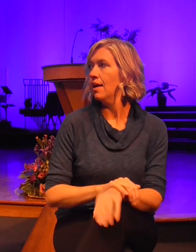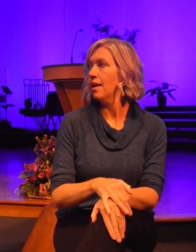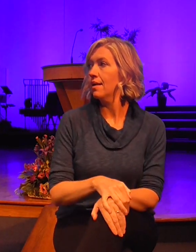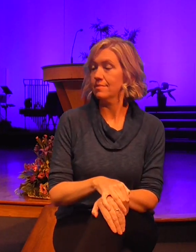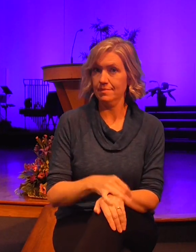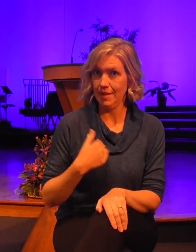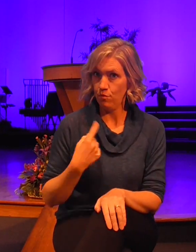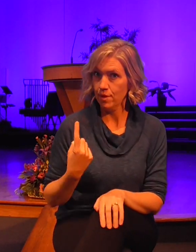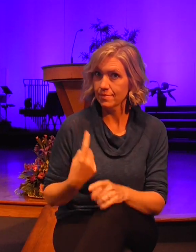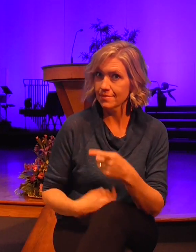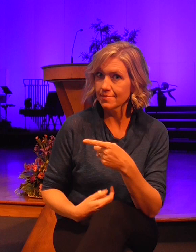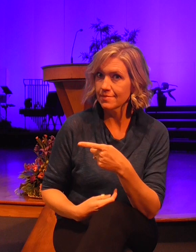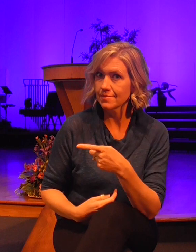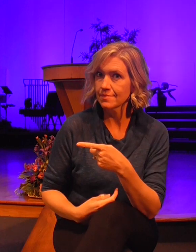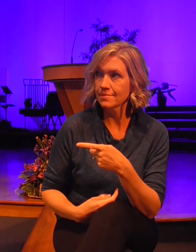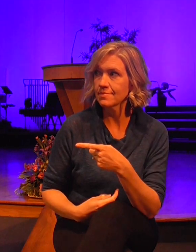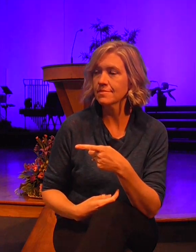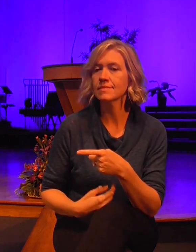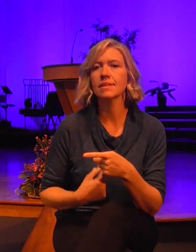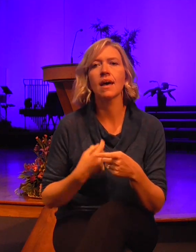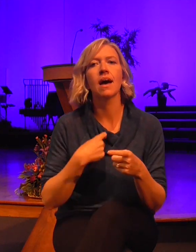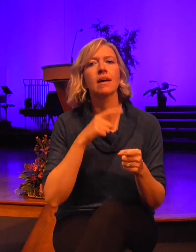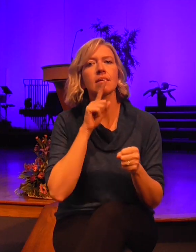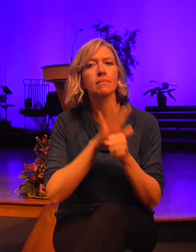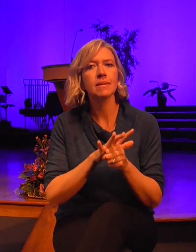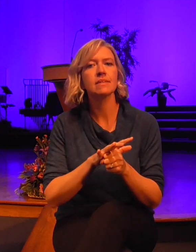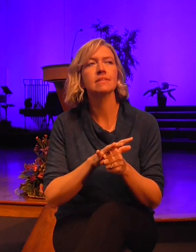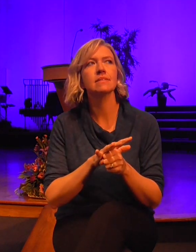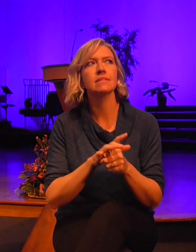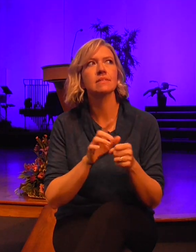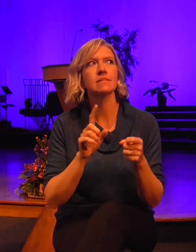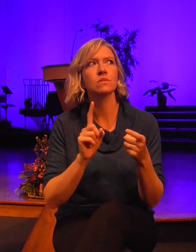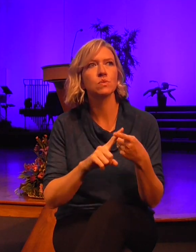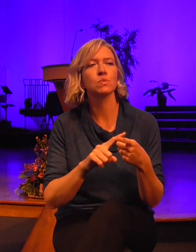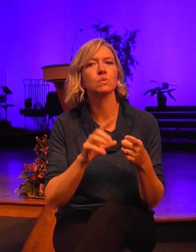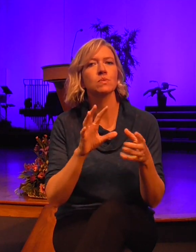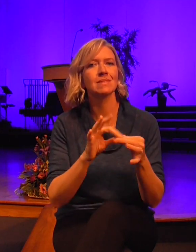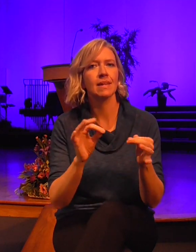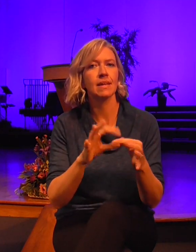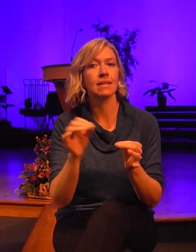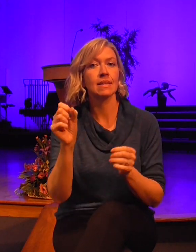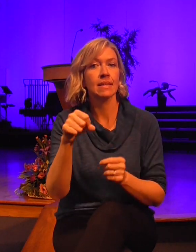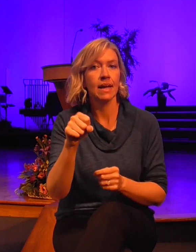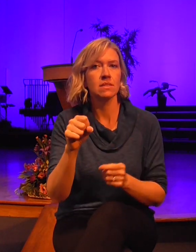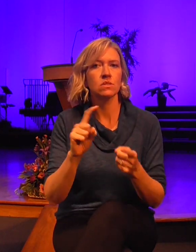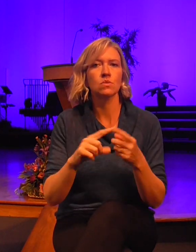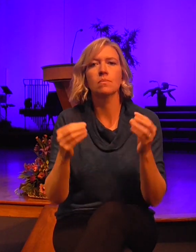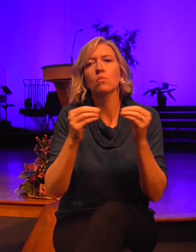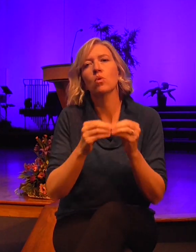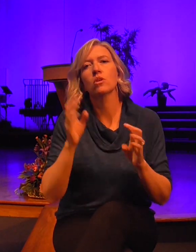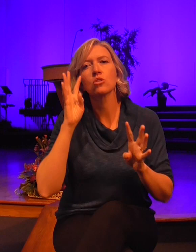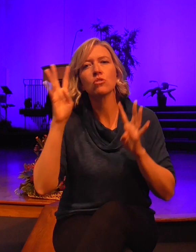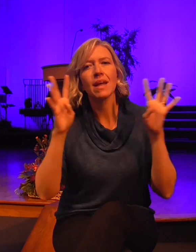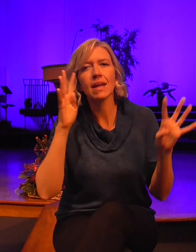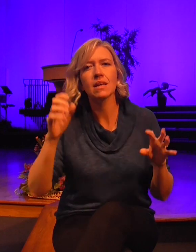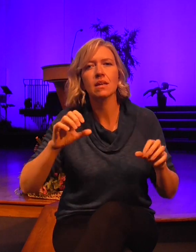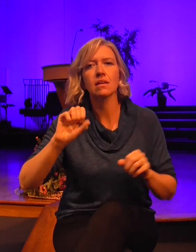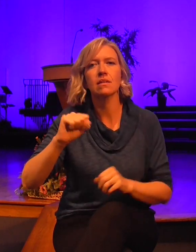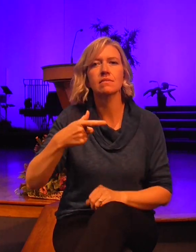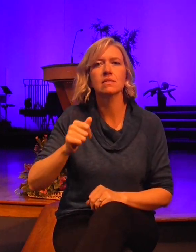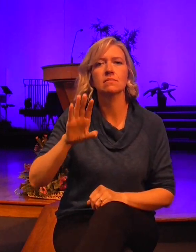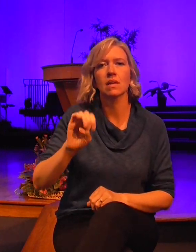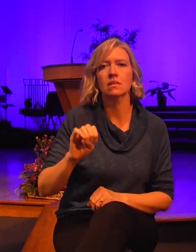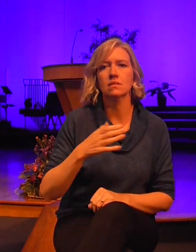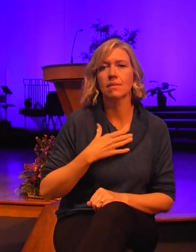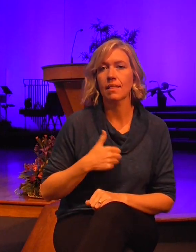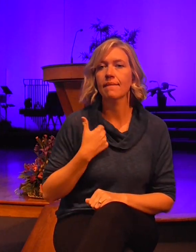Did you have? Yeah. I commit to saying yes to more creative space in my life. Awesome. Excellent. Thank you for